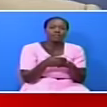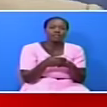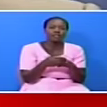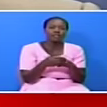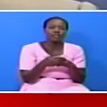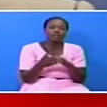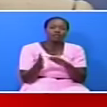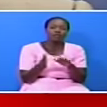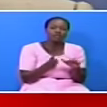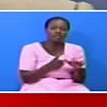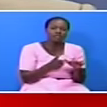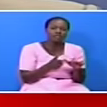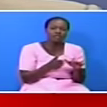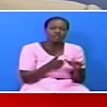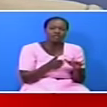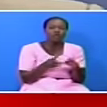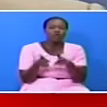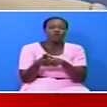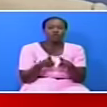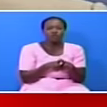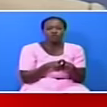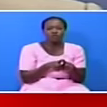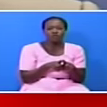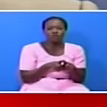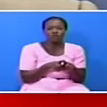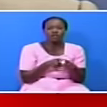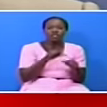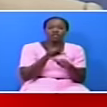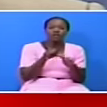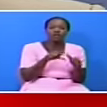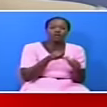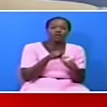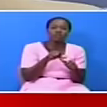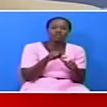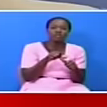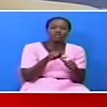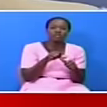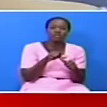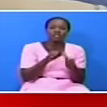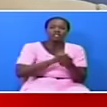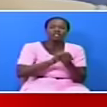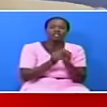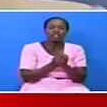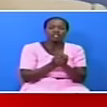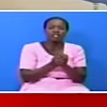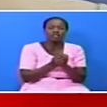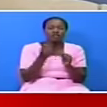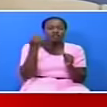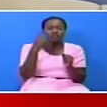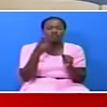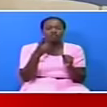Thirdly, now to the substance of the press release itself, is about the changing of the goalposts by the